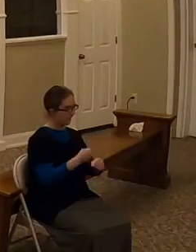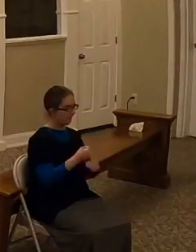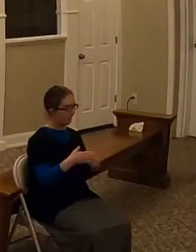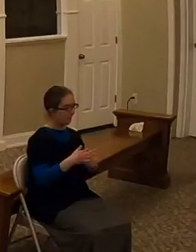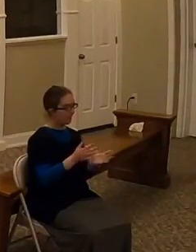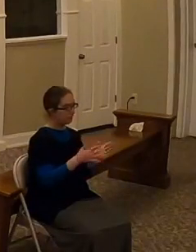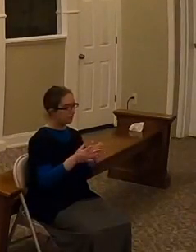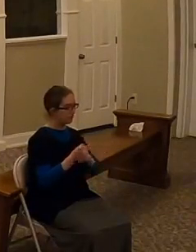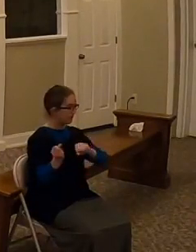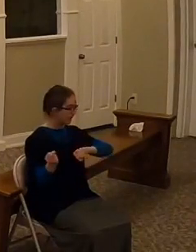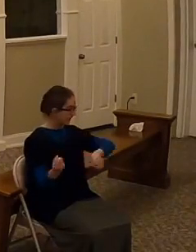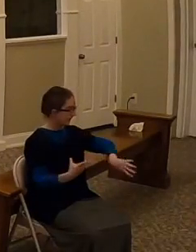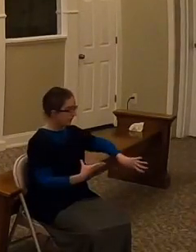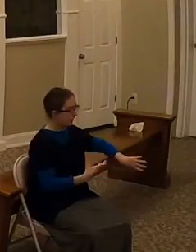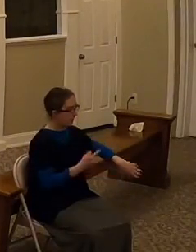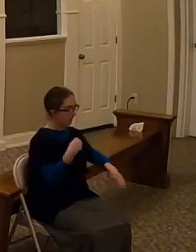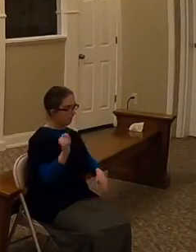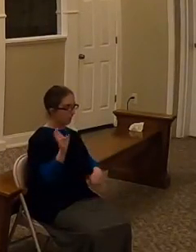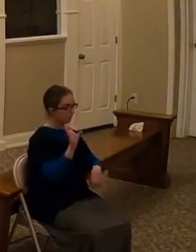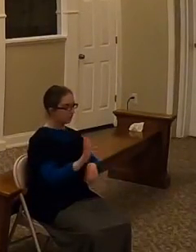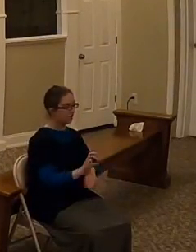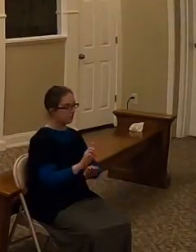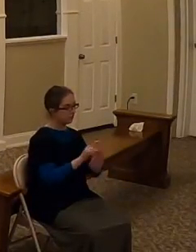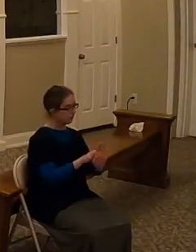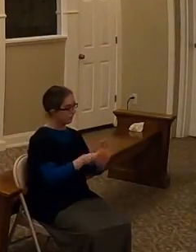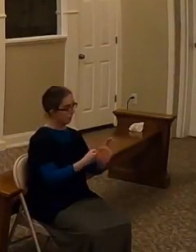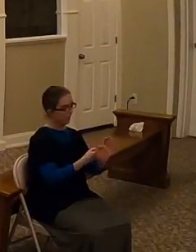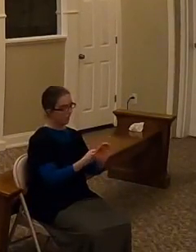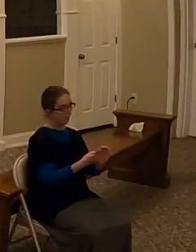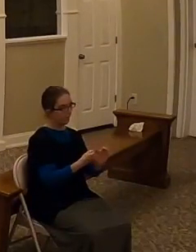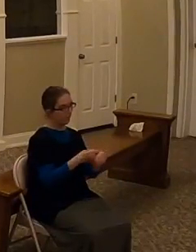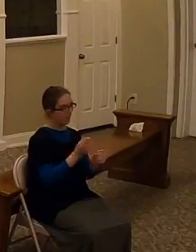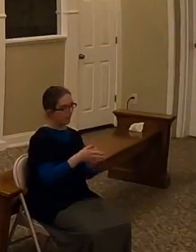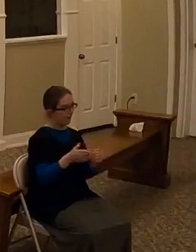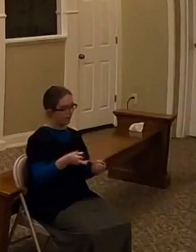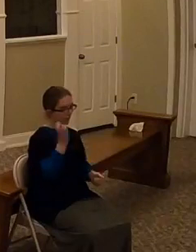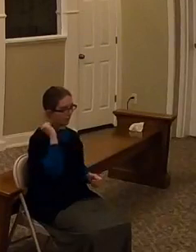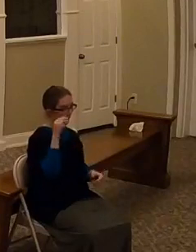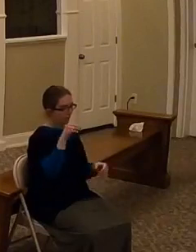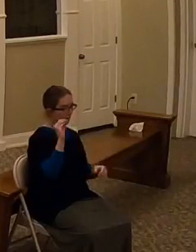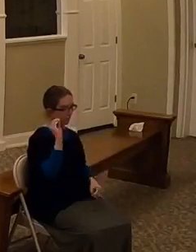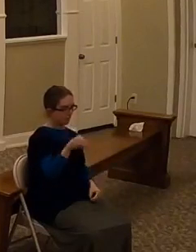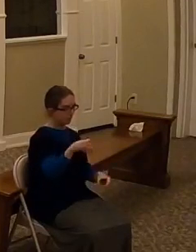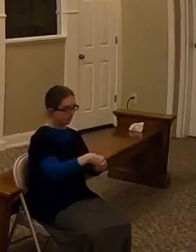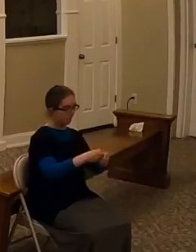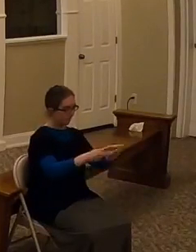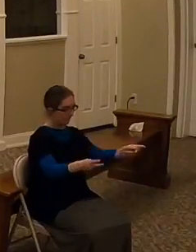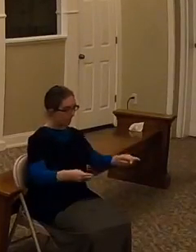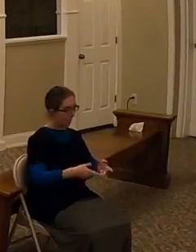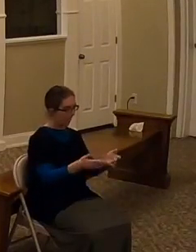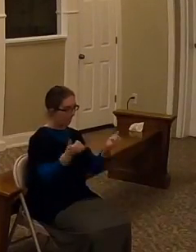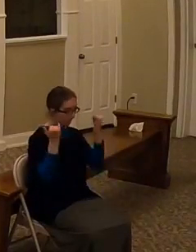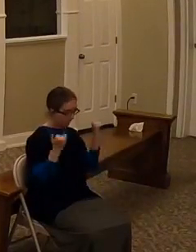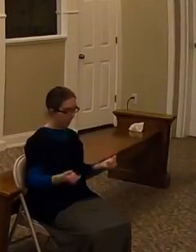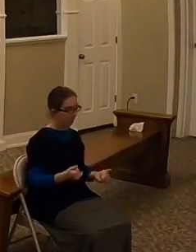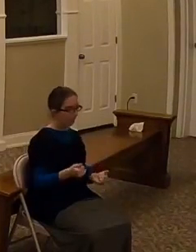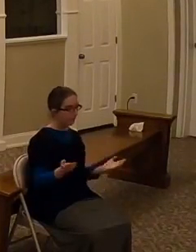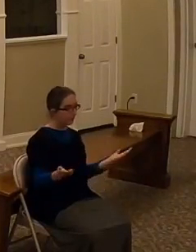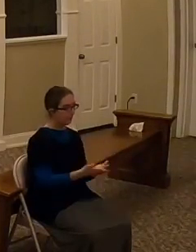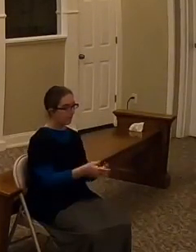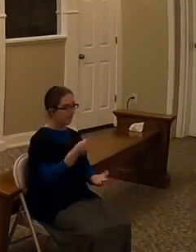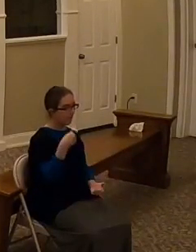Jesus was gone and the church was already established and, you know, everything was in place and all of a sudden here they show